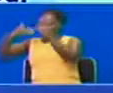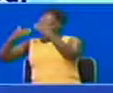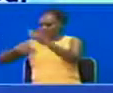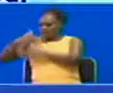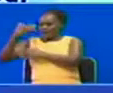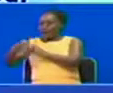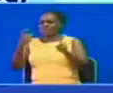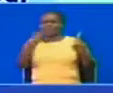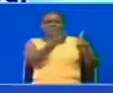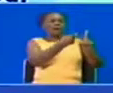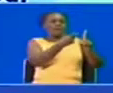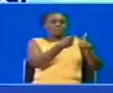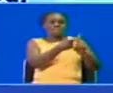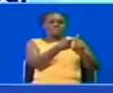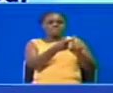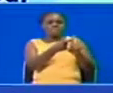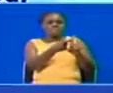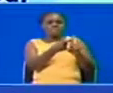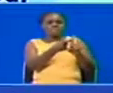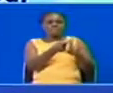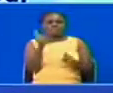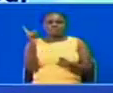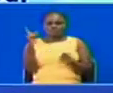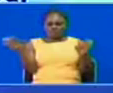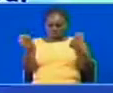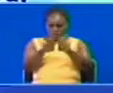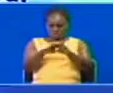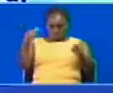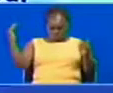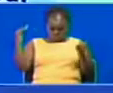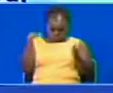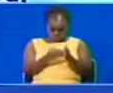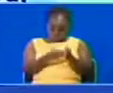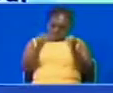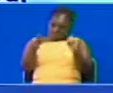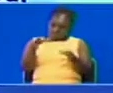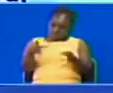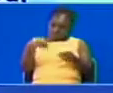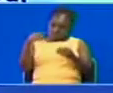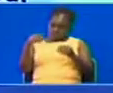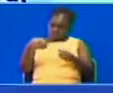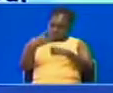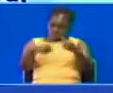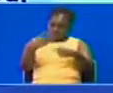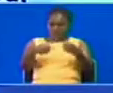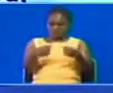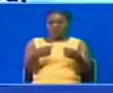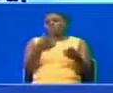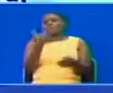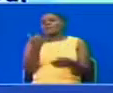after during the holiday period, so this has been stopped immediately. So if you are going through this program, you seriously need